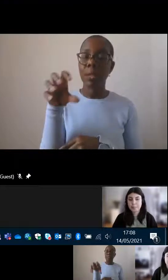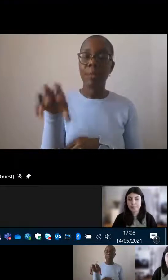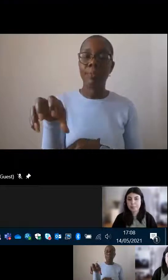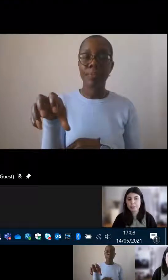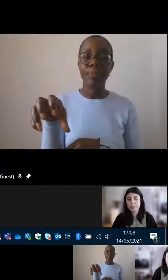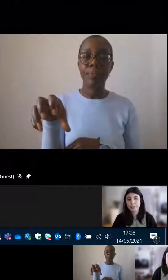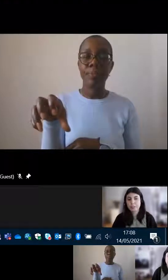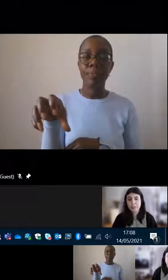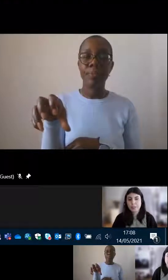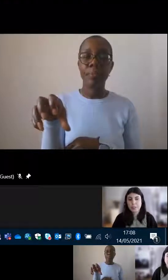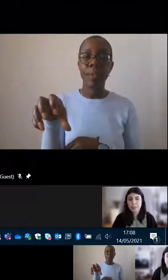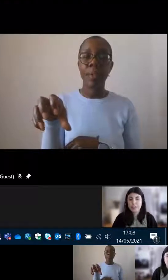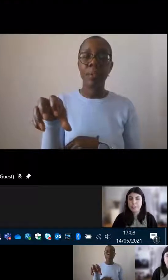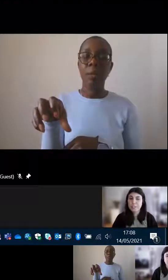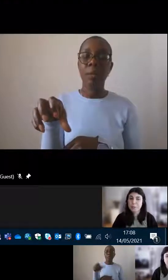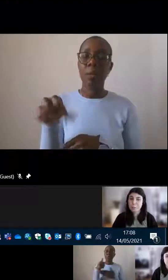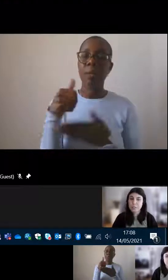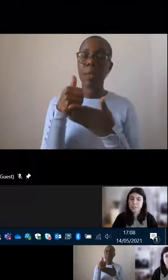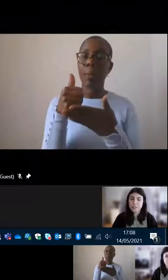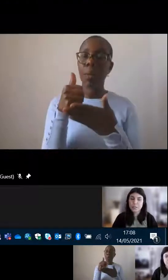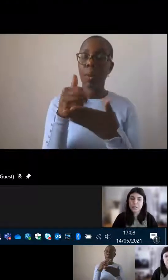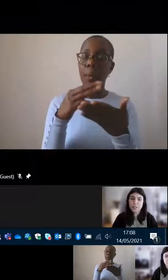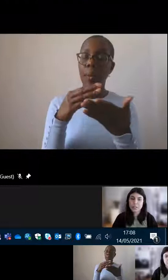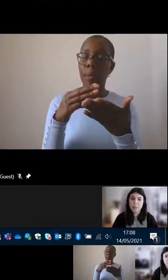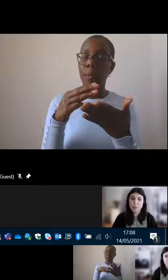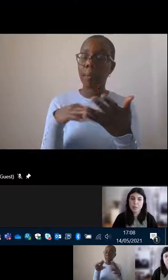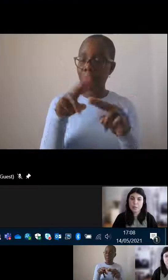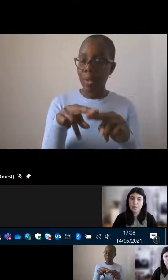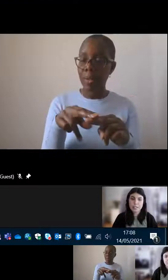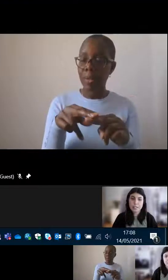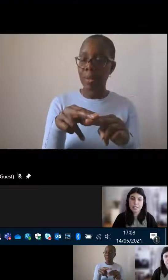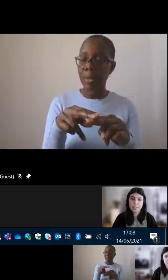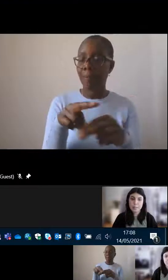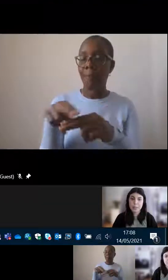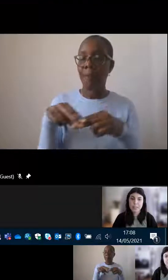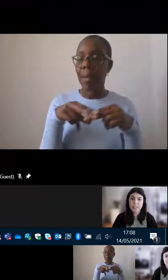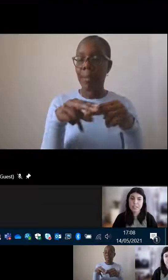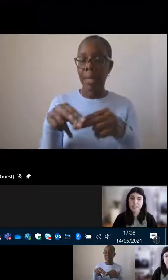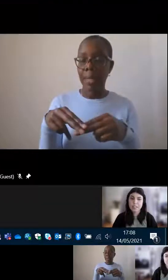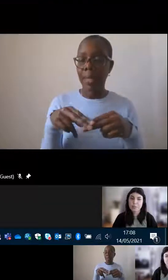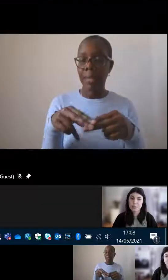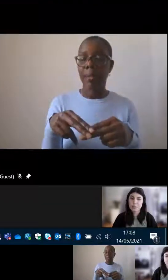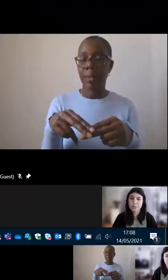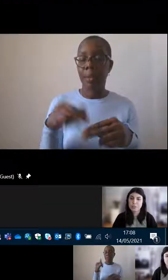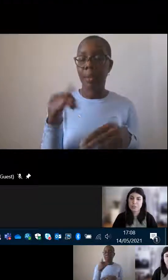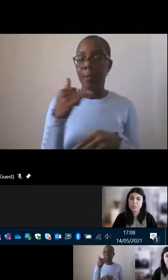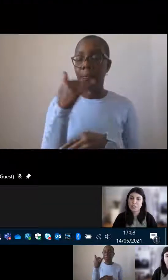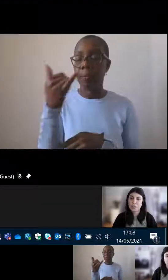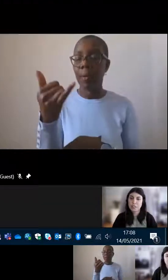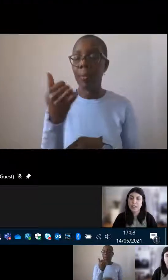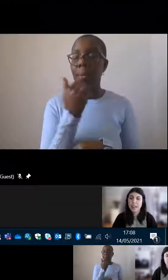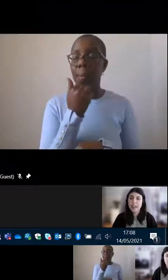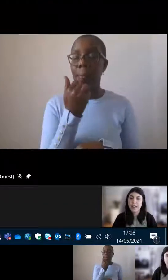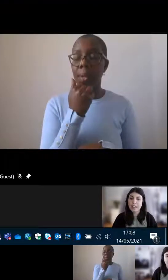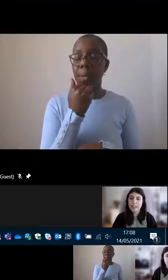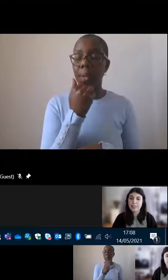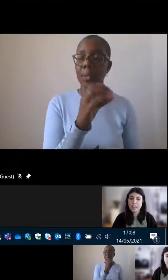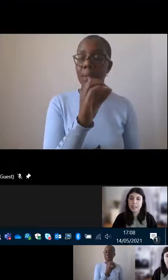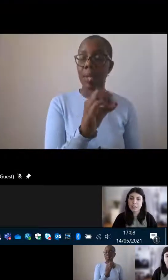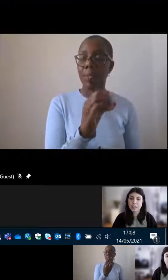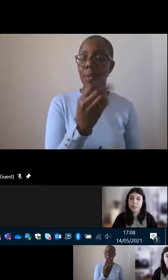family. And the telephone number you can contact them on is 020